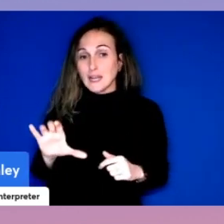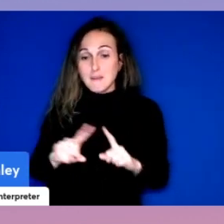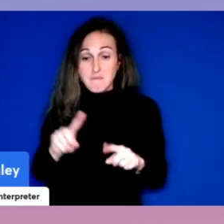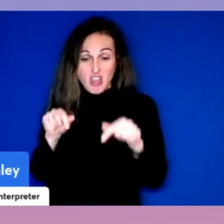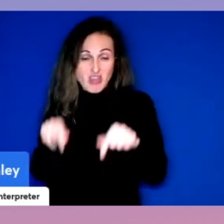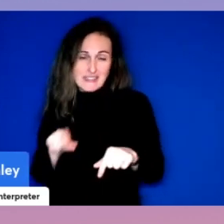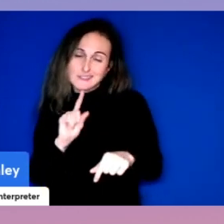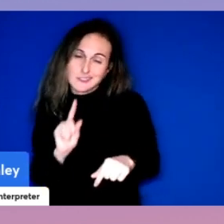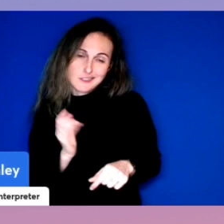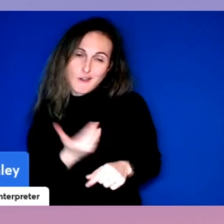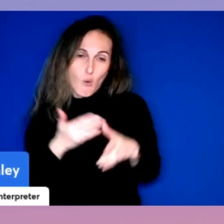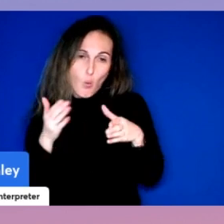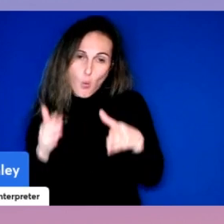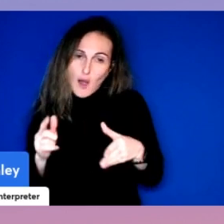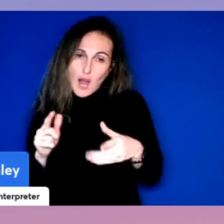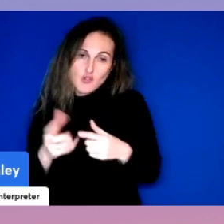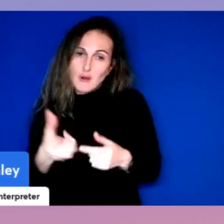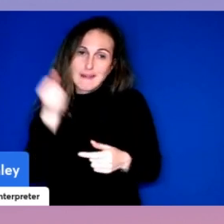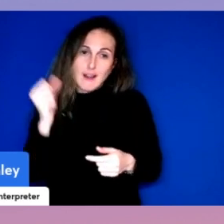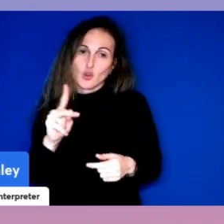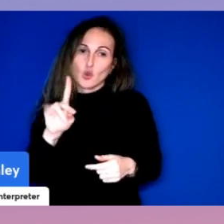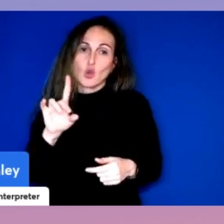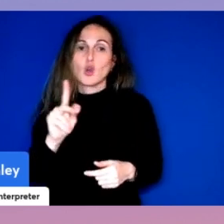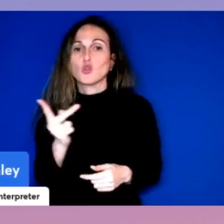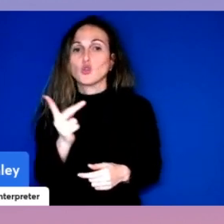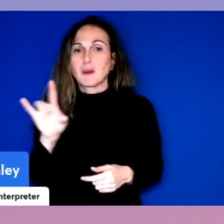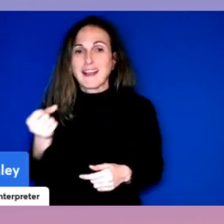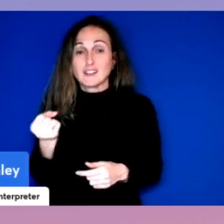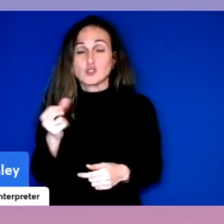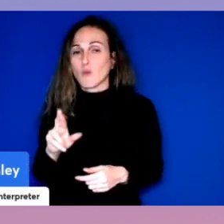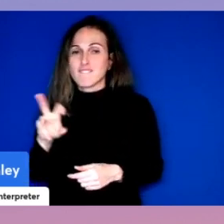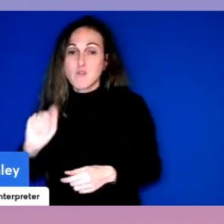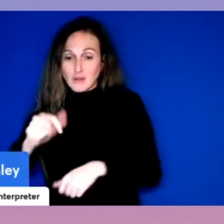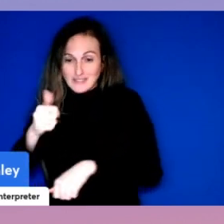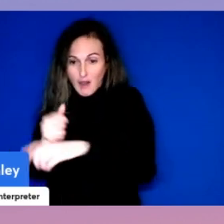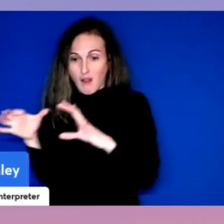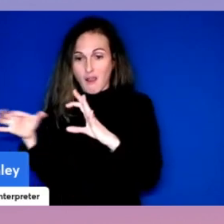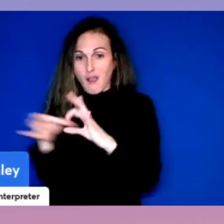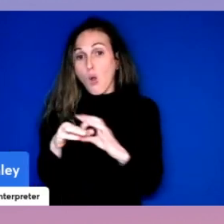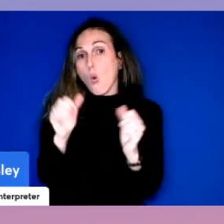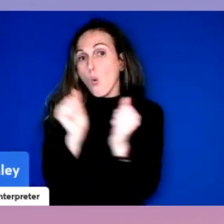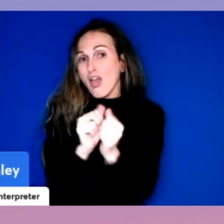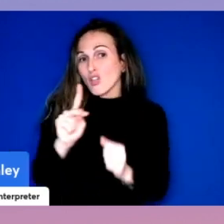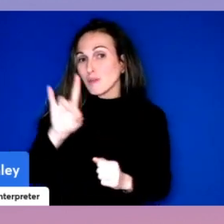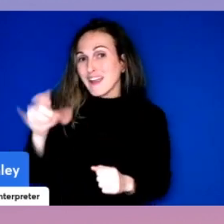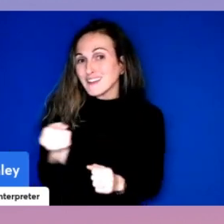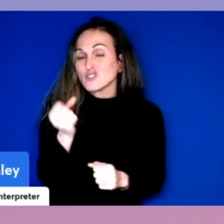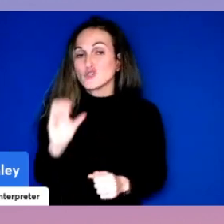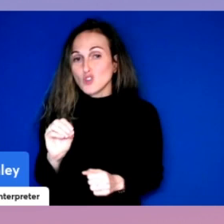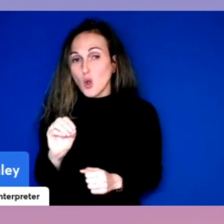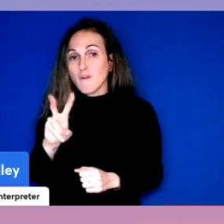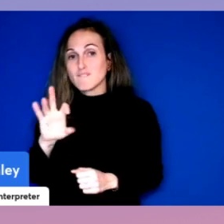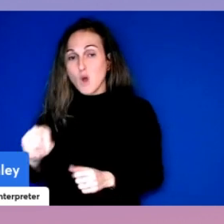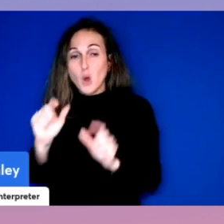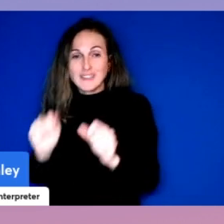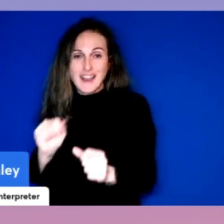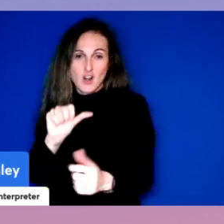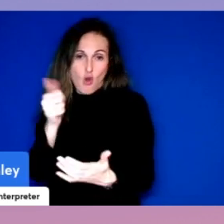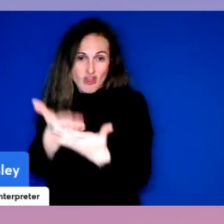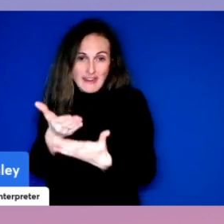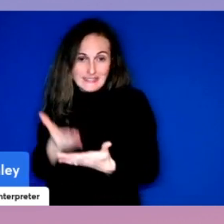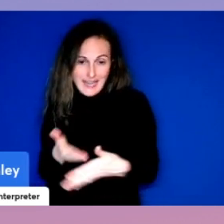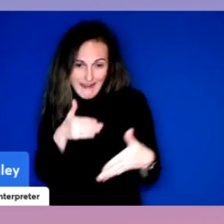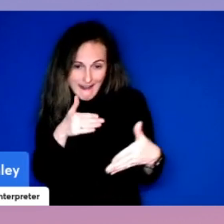getting Kubernetes or Vault set up with Kubernetes so Vault can authenticate against Kubernetes and figure out if any